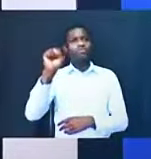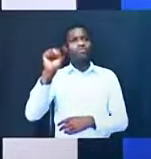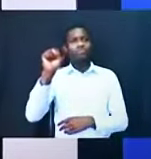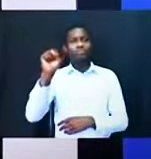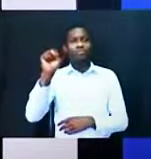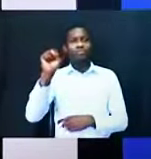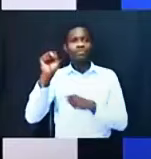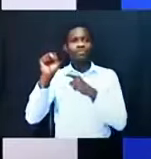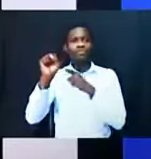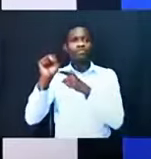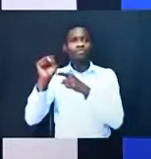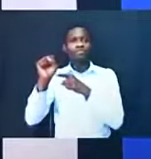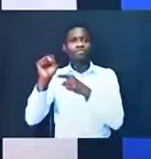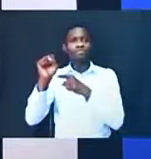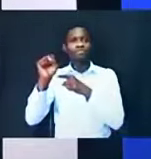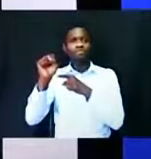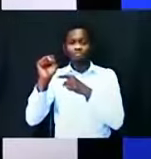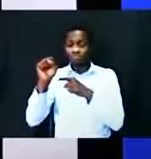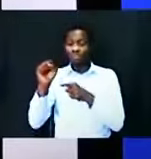Very powerful introduction.